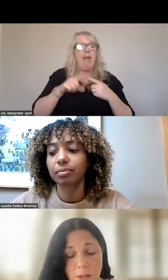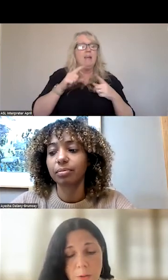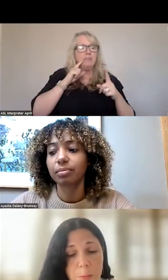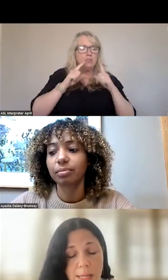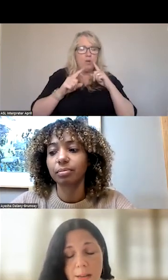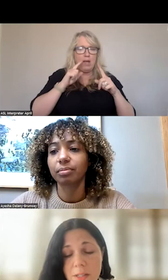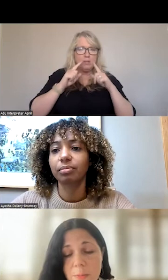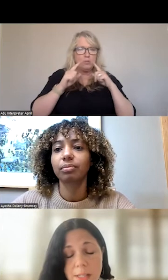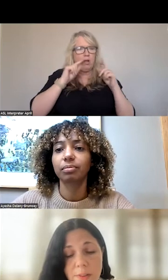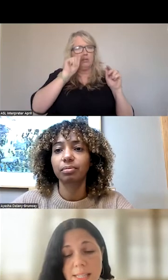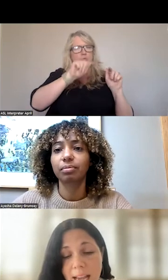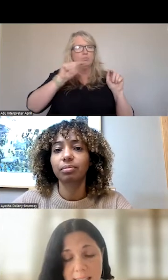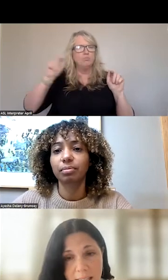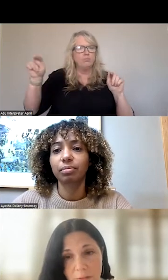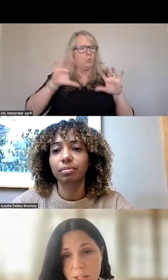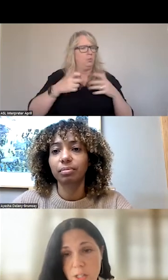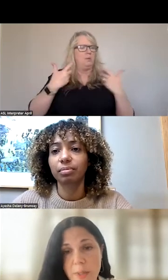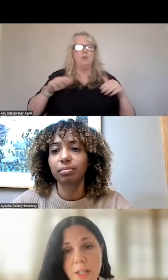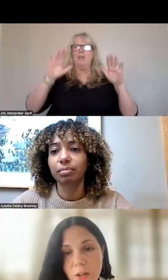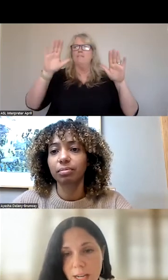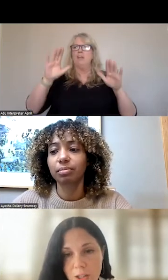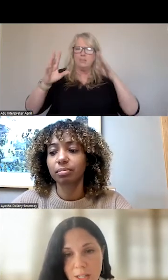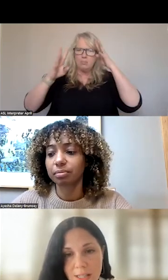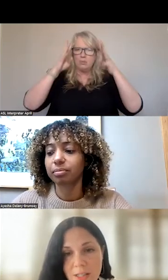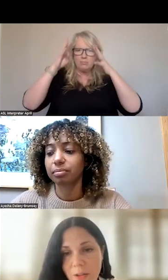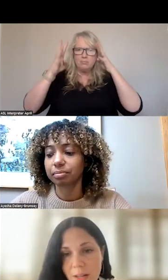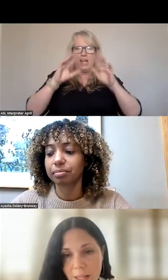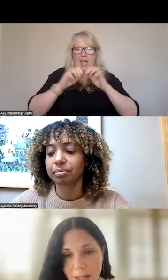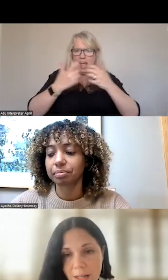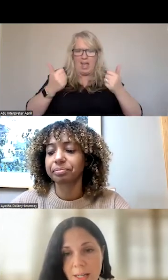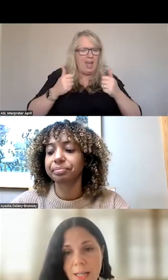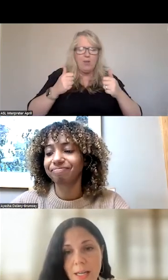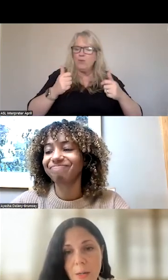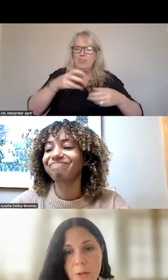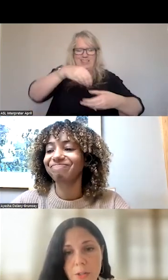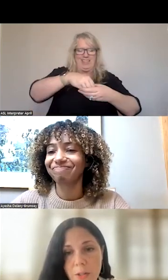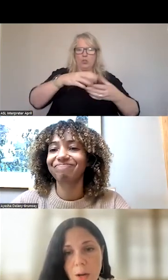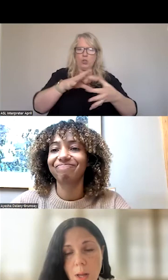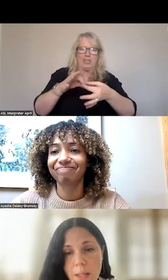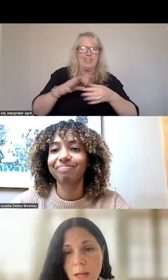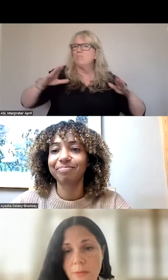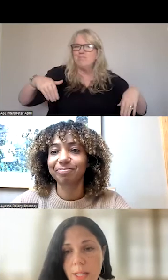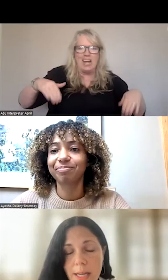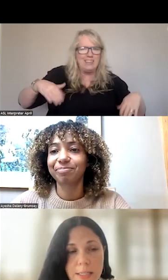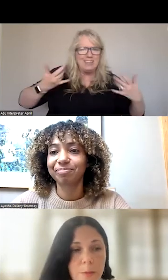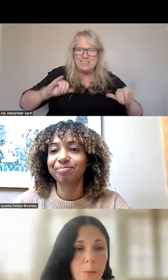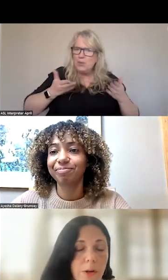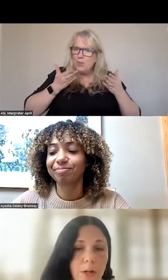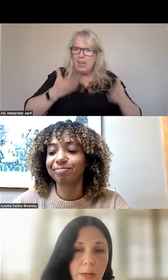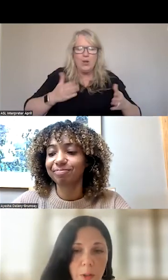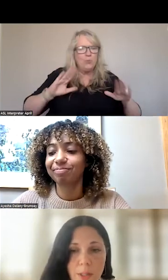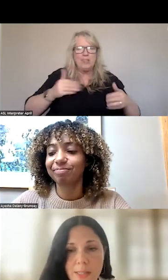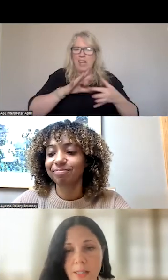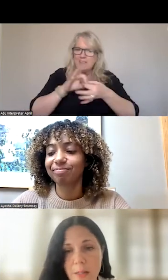these groups that have these fantastic innovations, but interconnection is still not there. We're still not well enough connected with